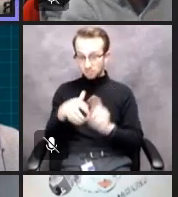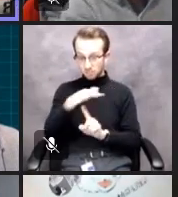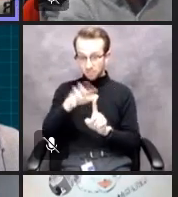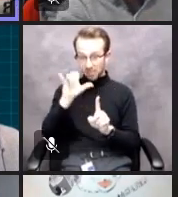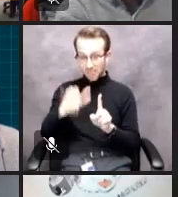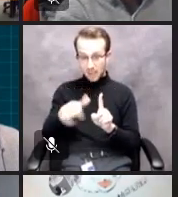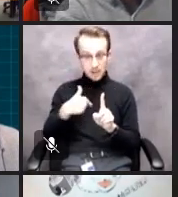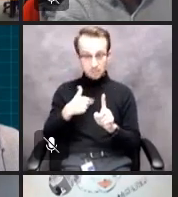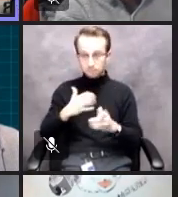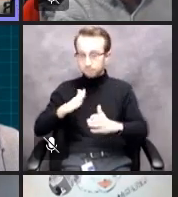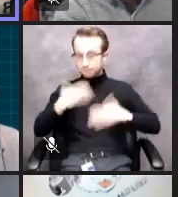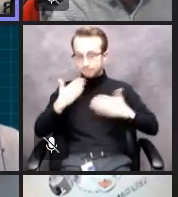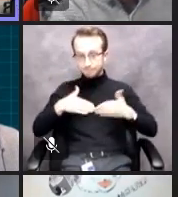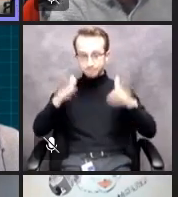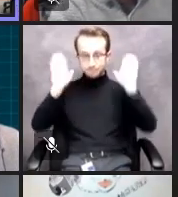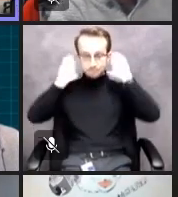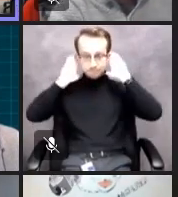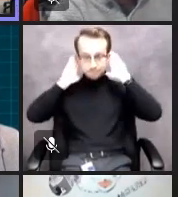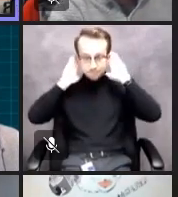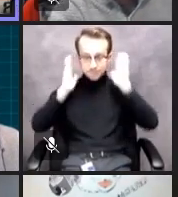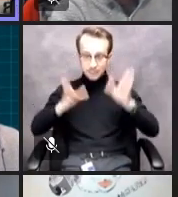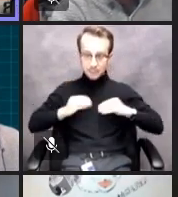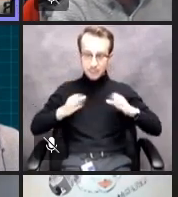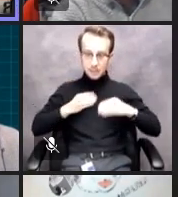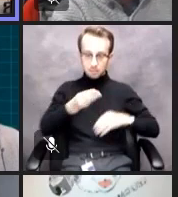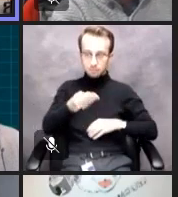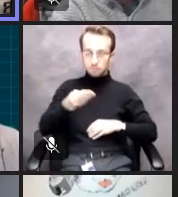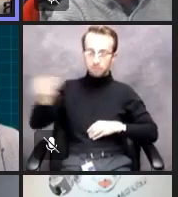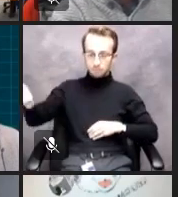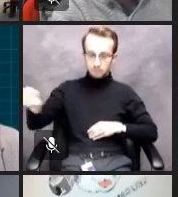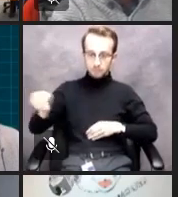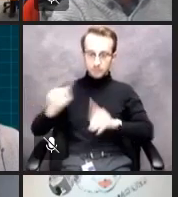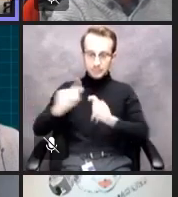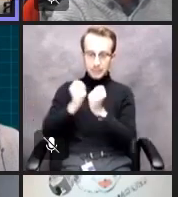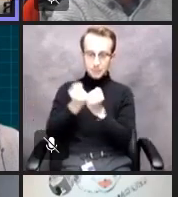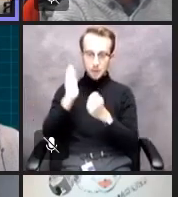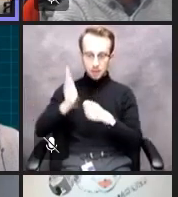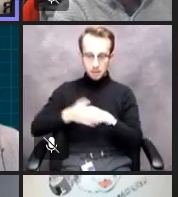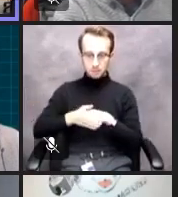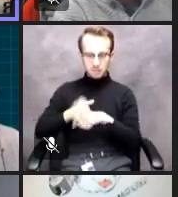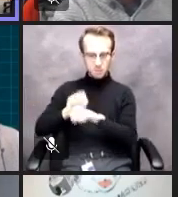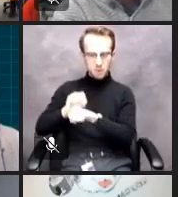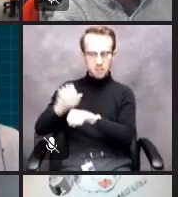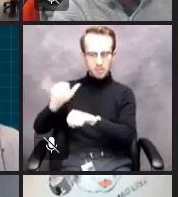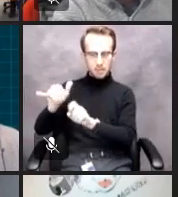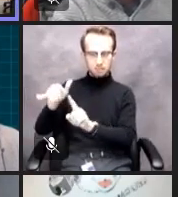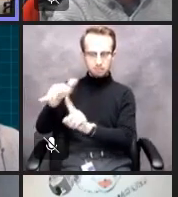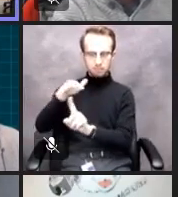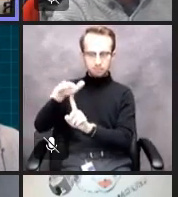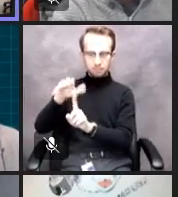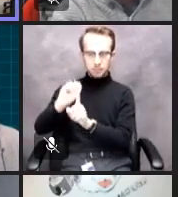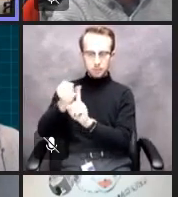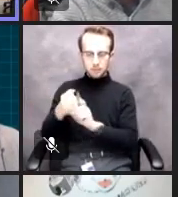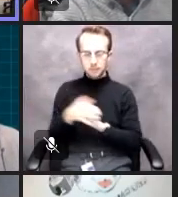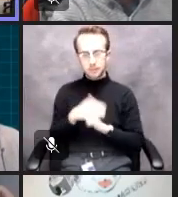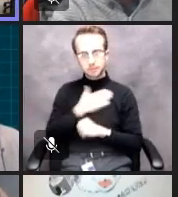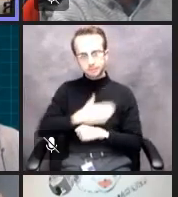be delighted to take those and pass them along to the team that works on that. So